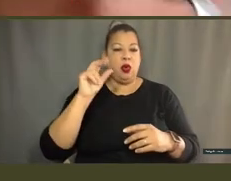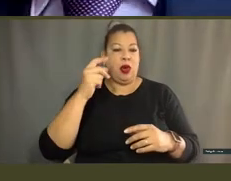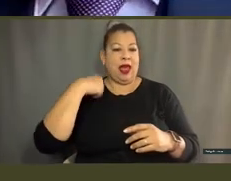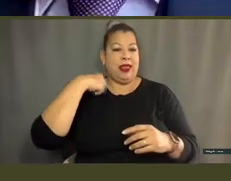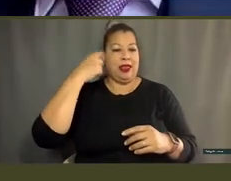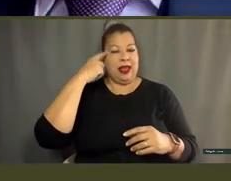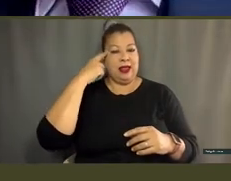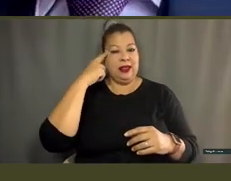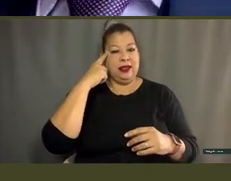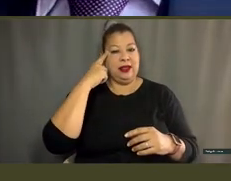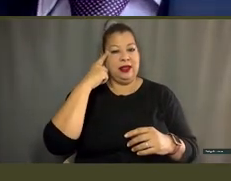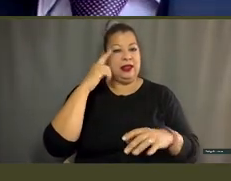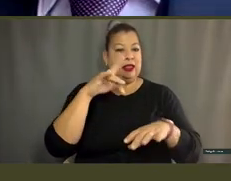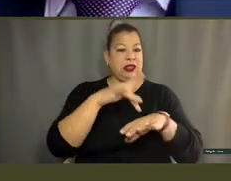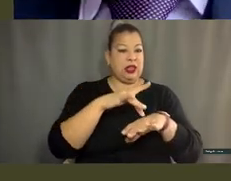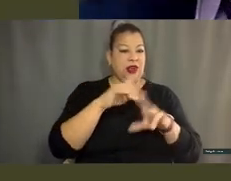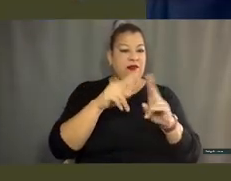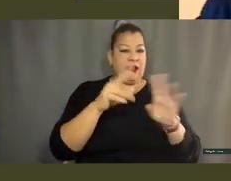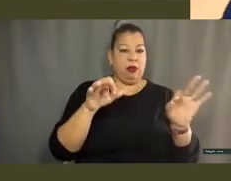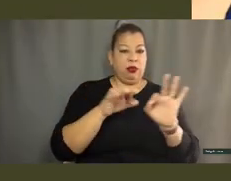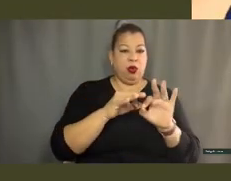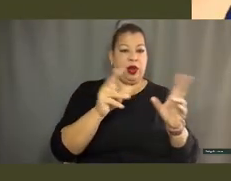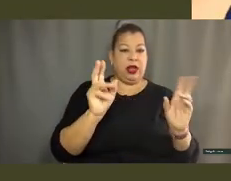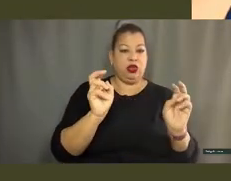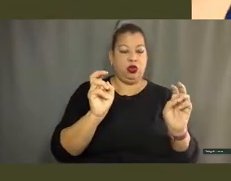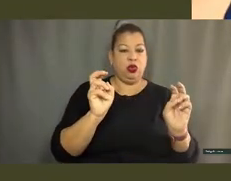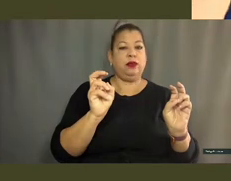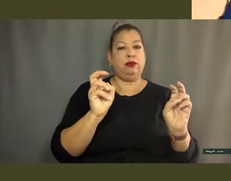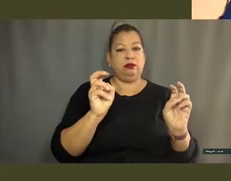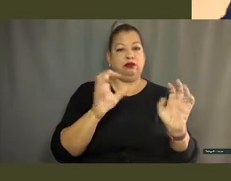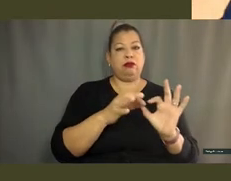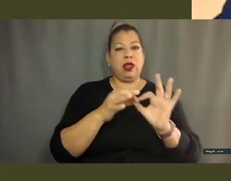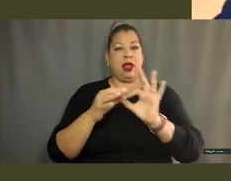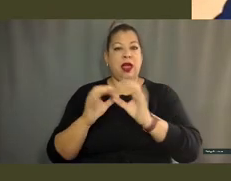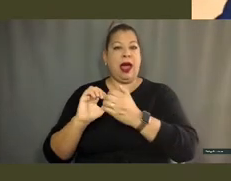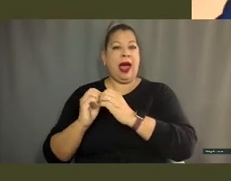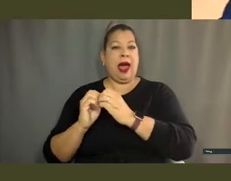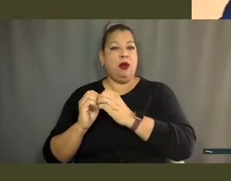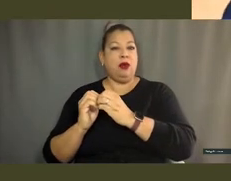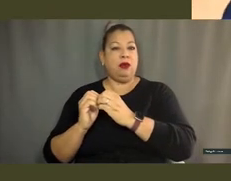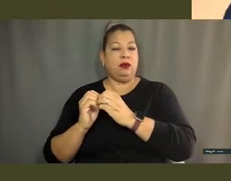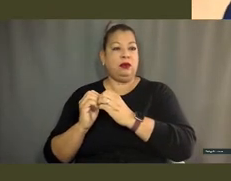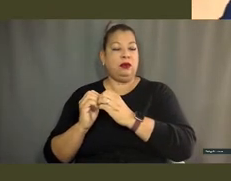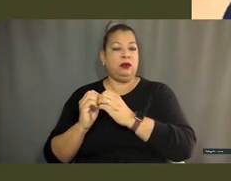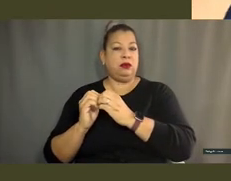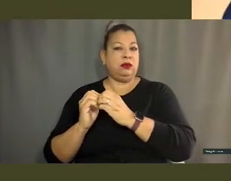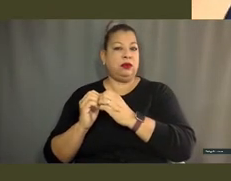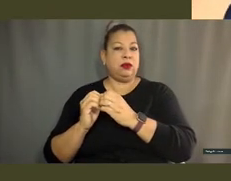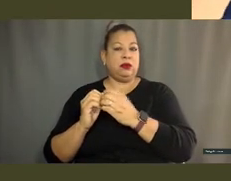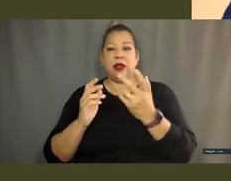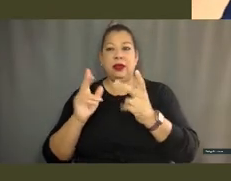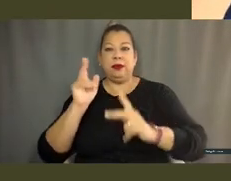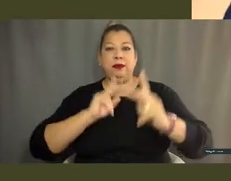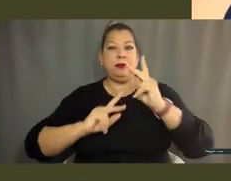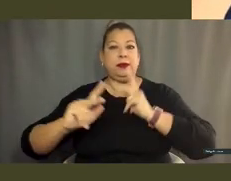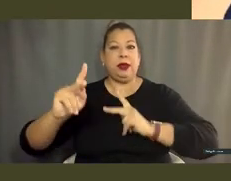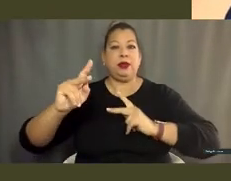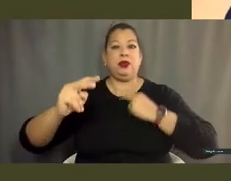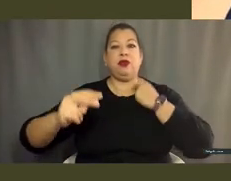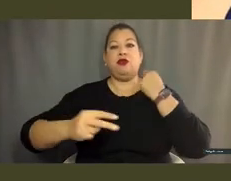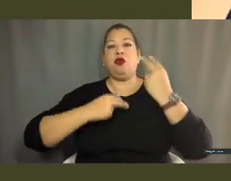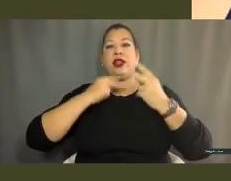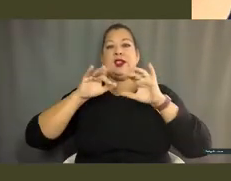you're touching on a very important issue here in terms of how are the voices of the many helping to